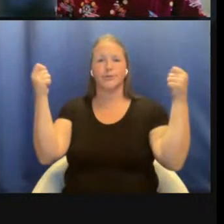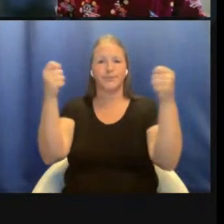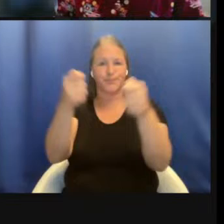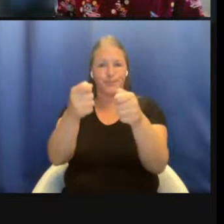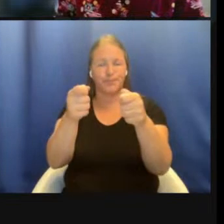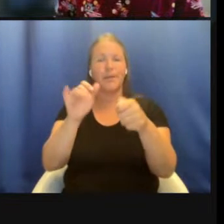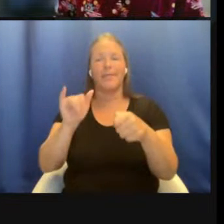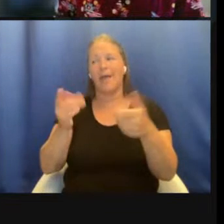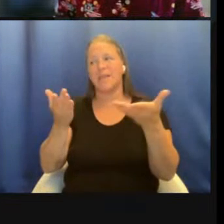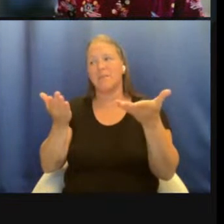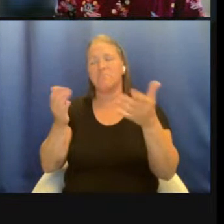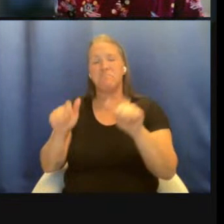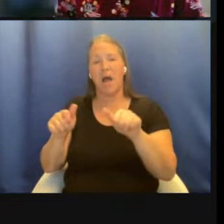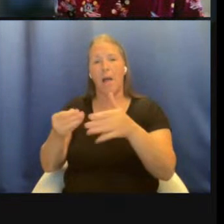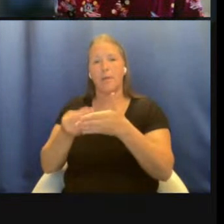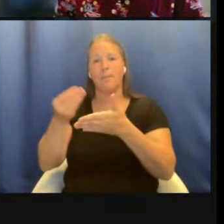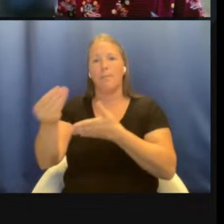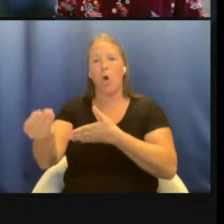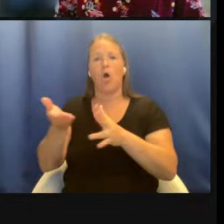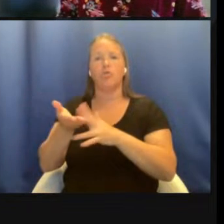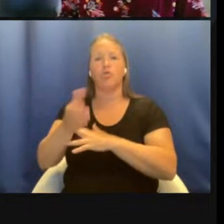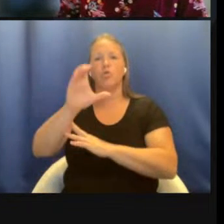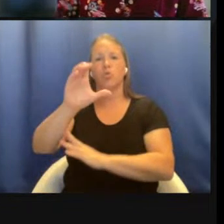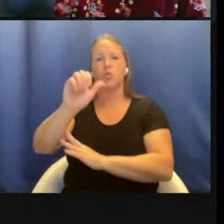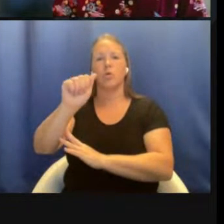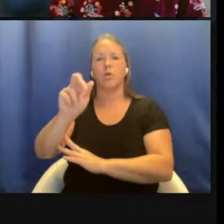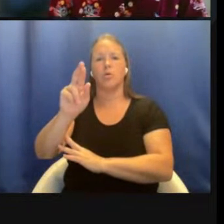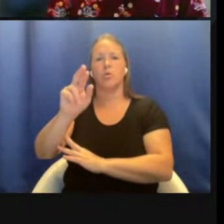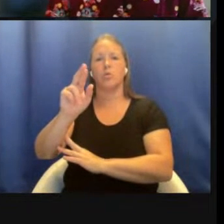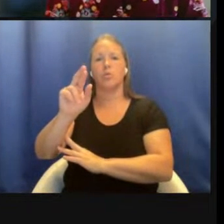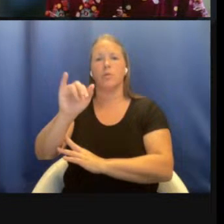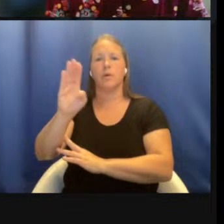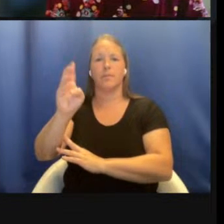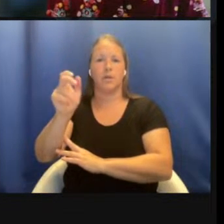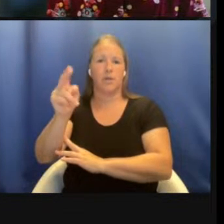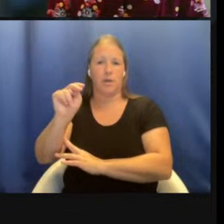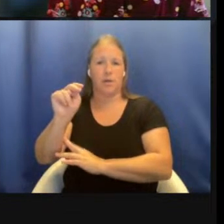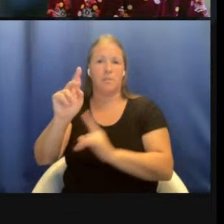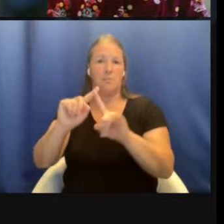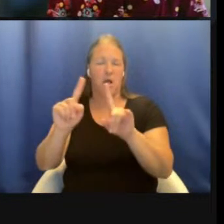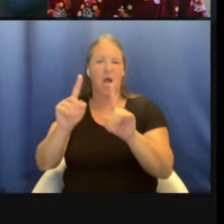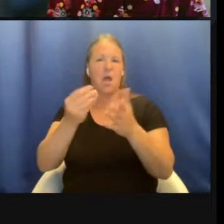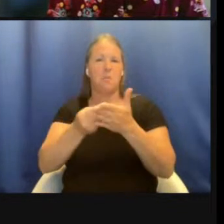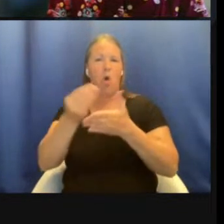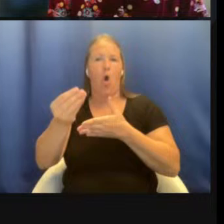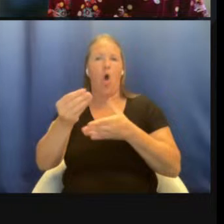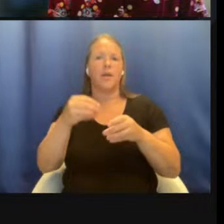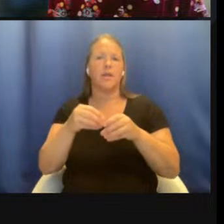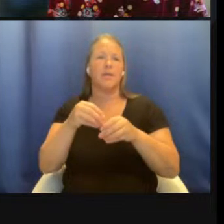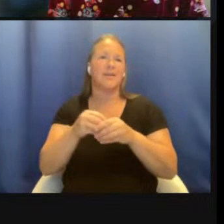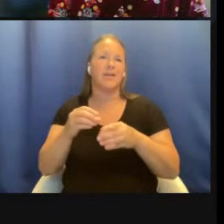but possibly retailed then in New Orleans. This remained with her in the boarding